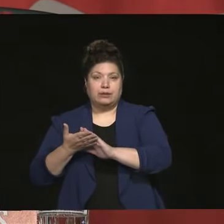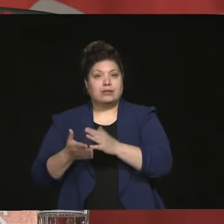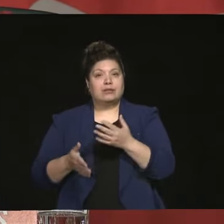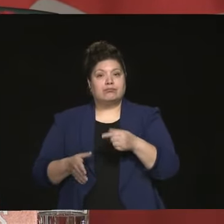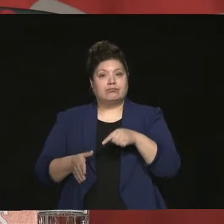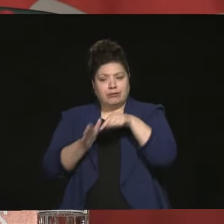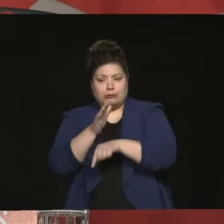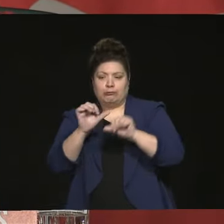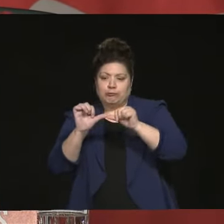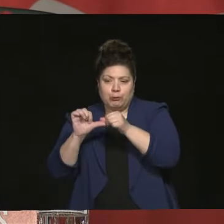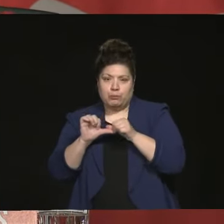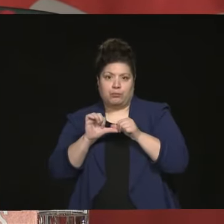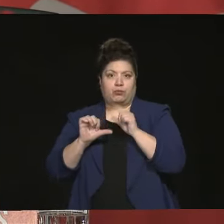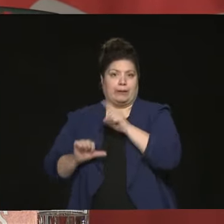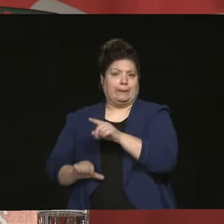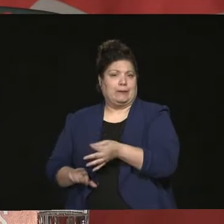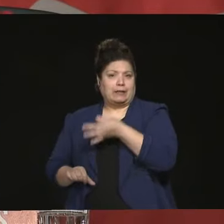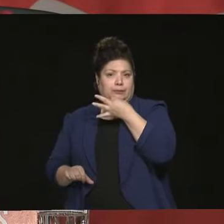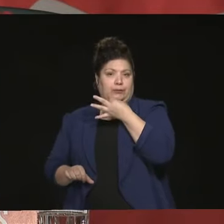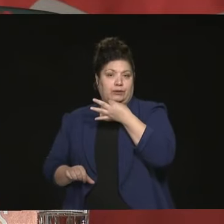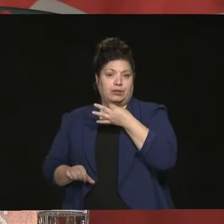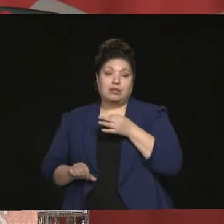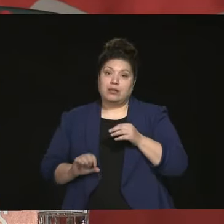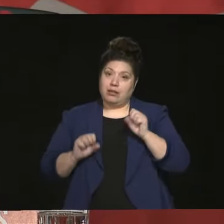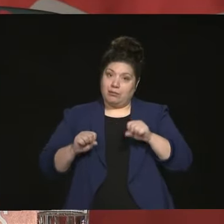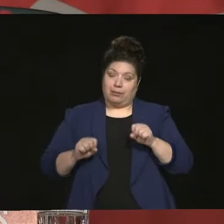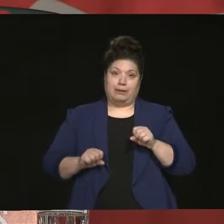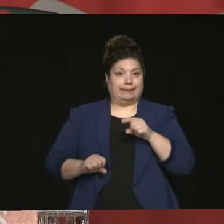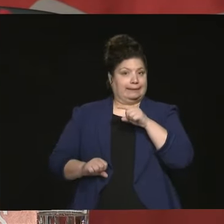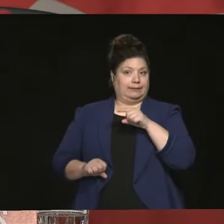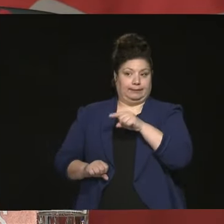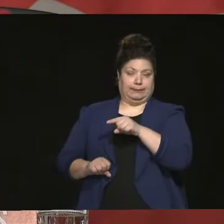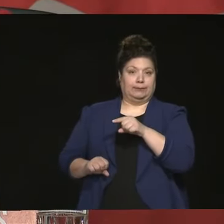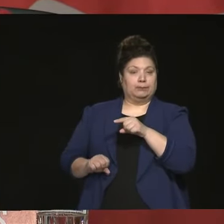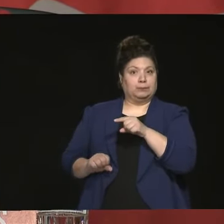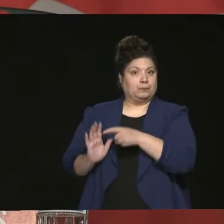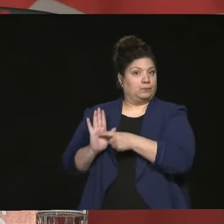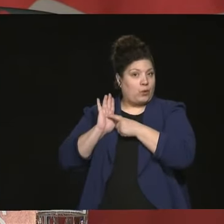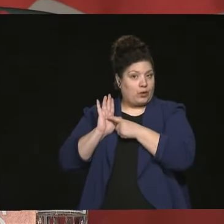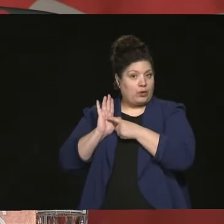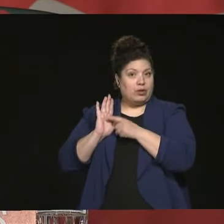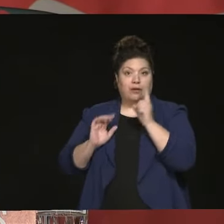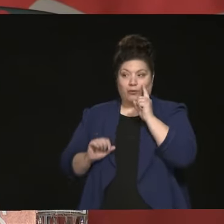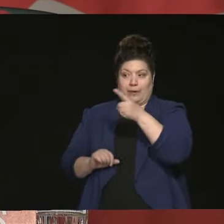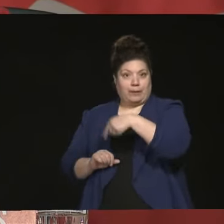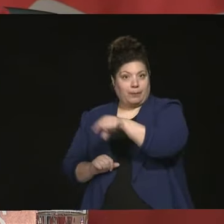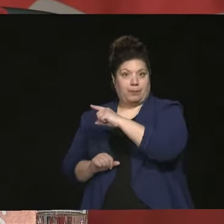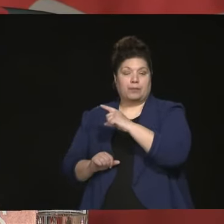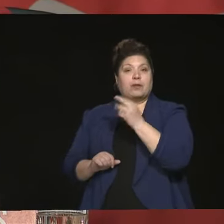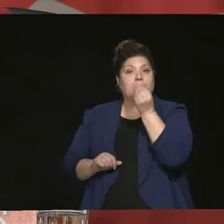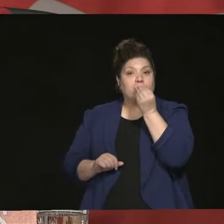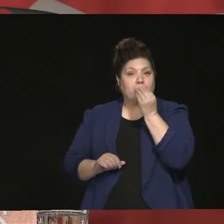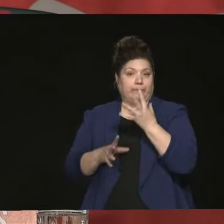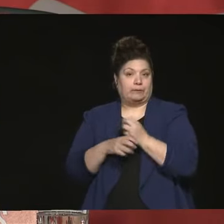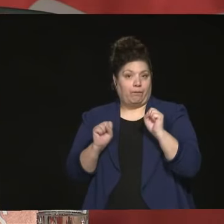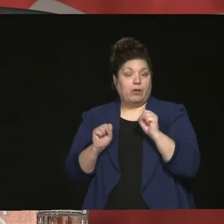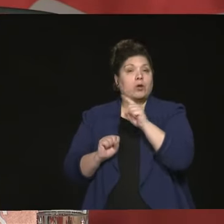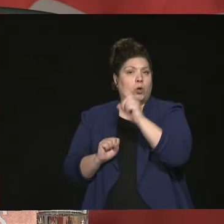of particular necessary focus for that sector. They know how to handle this, and the